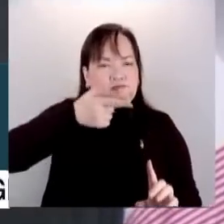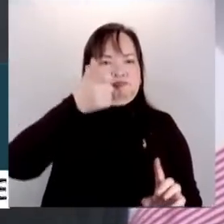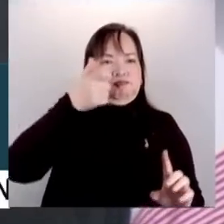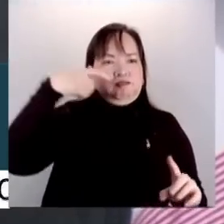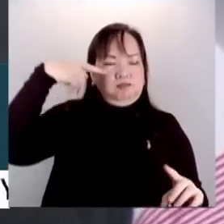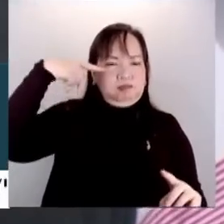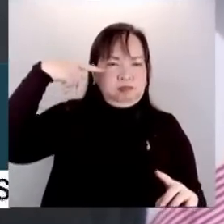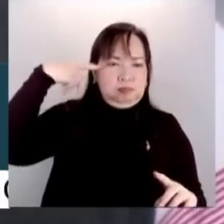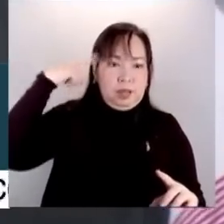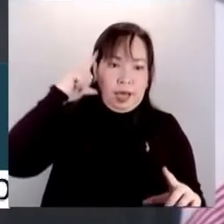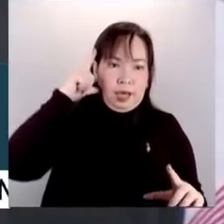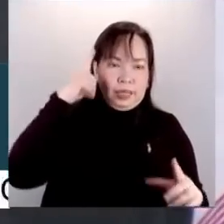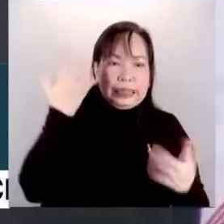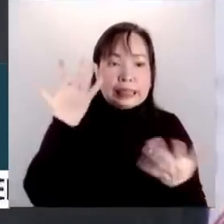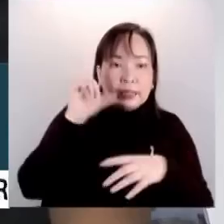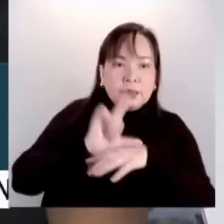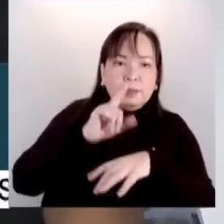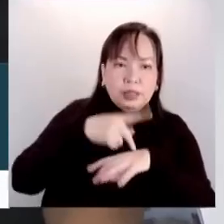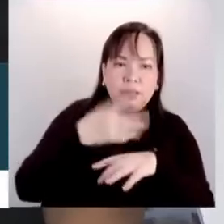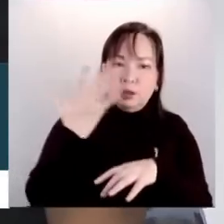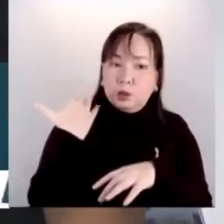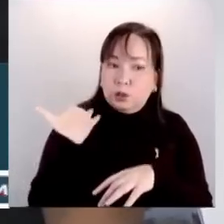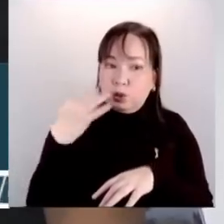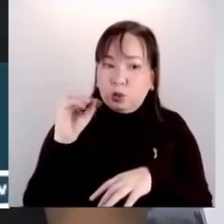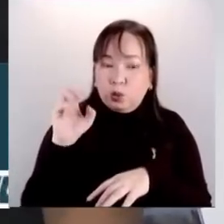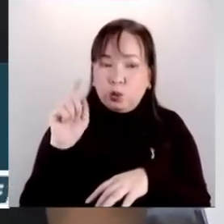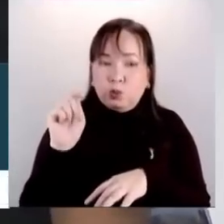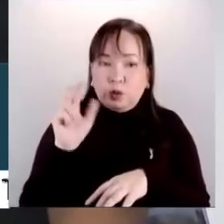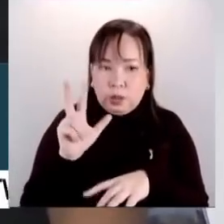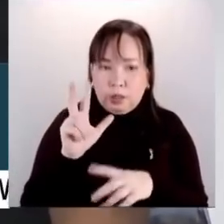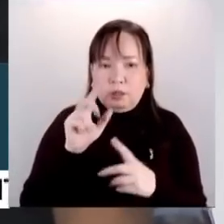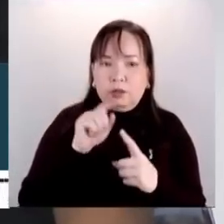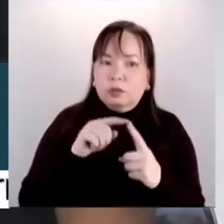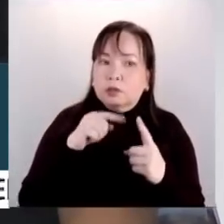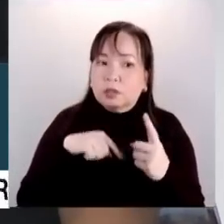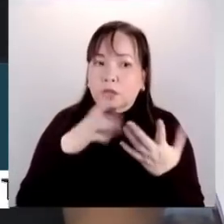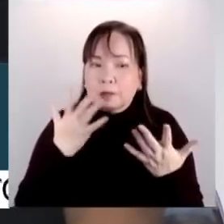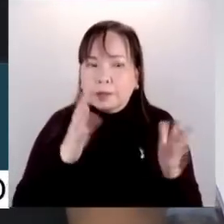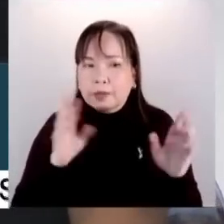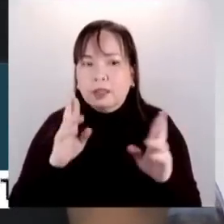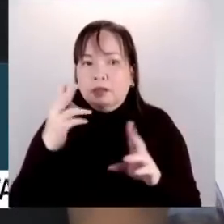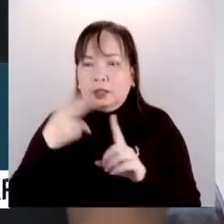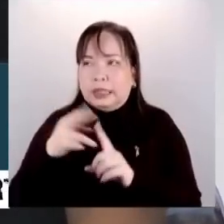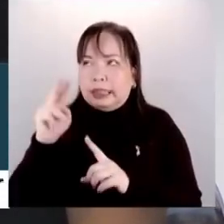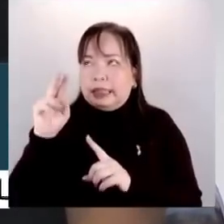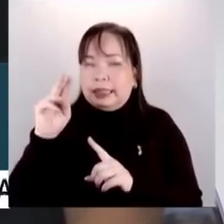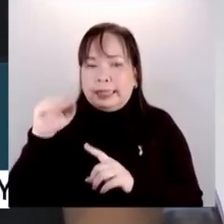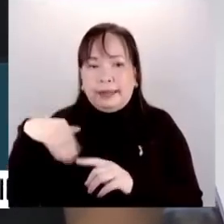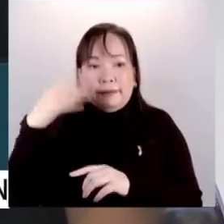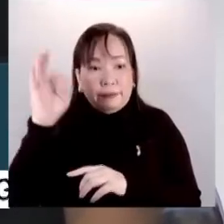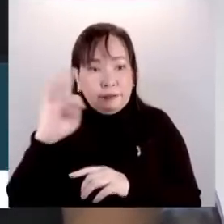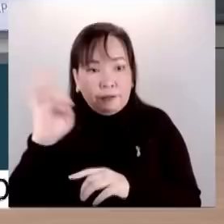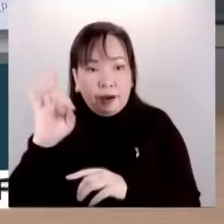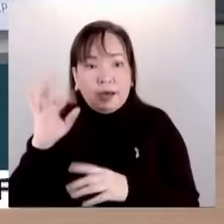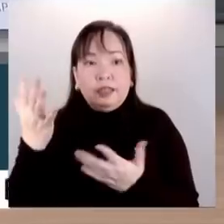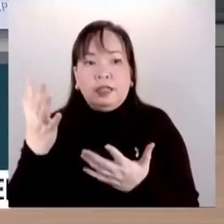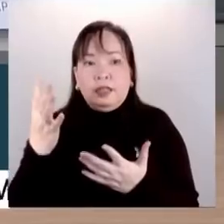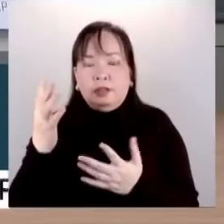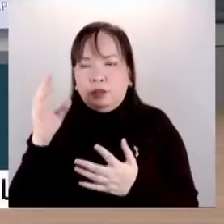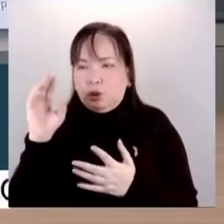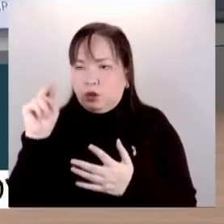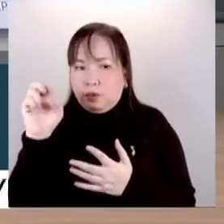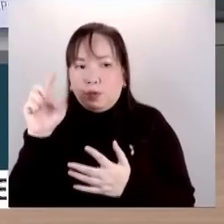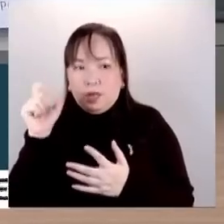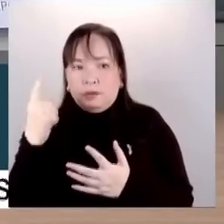3. The investigating prosecutors gave Bakoto and the other respondents until next Friday, November 11, to submit their counter affidavits.